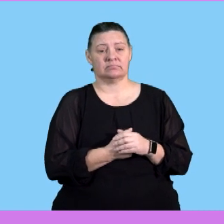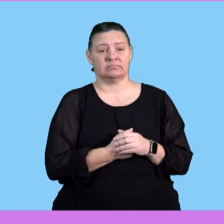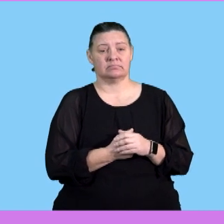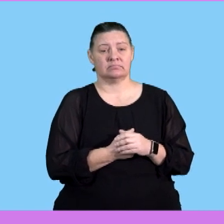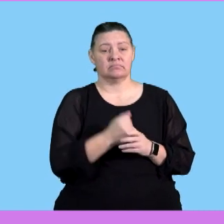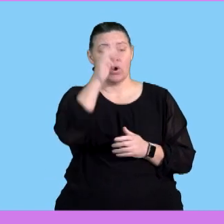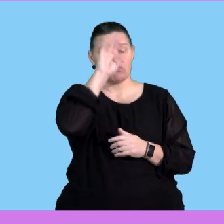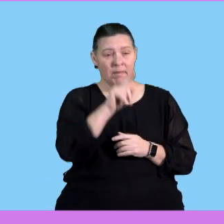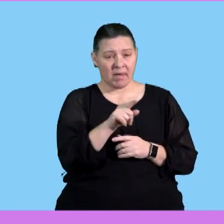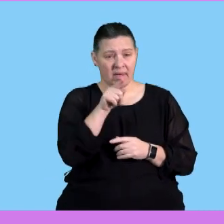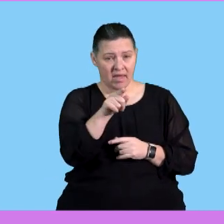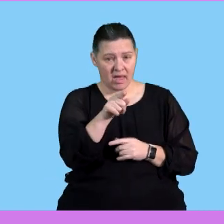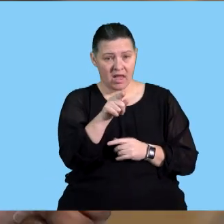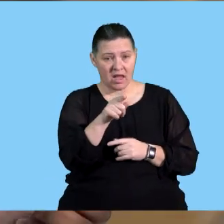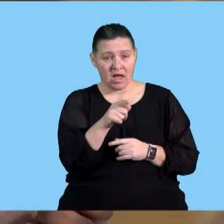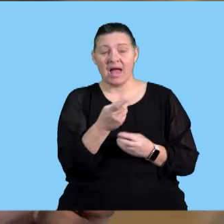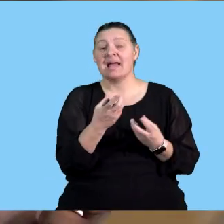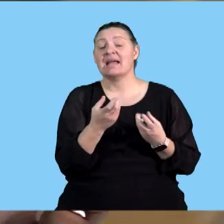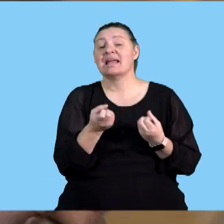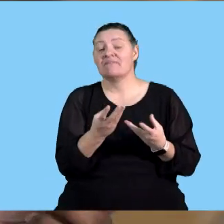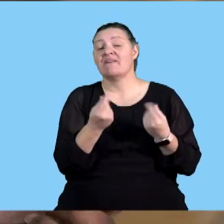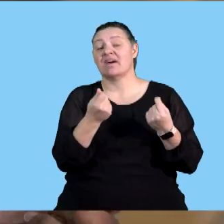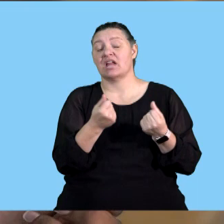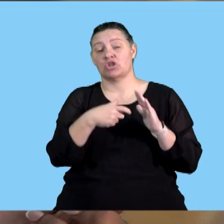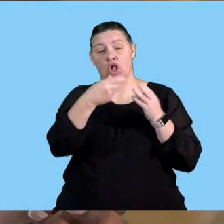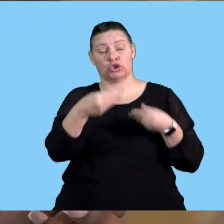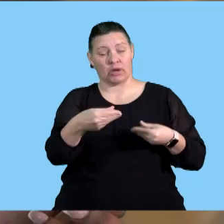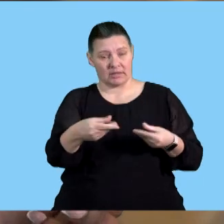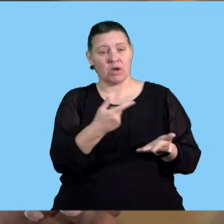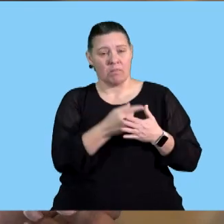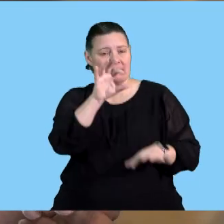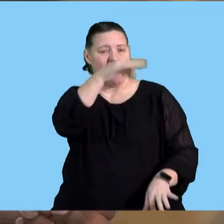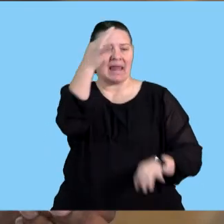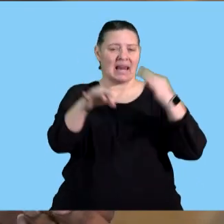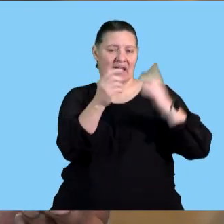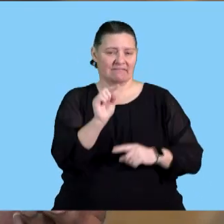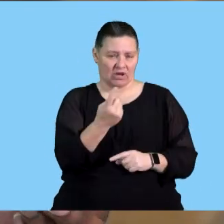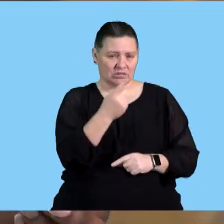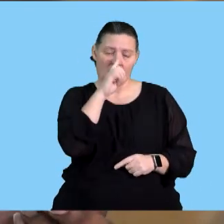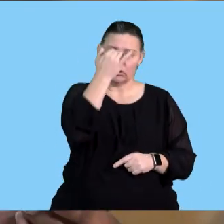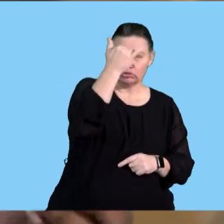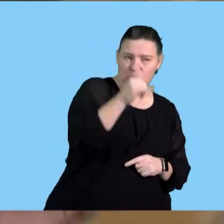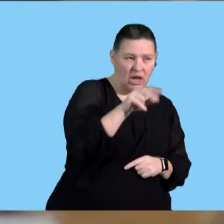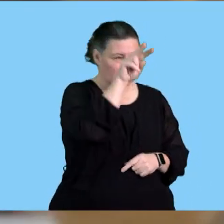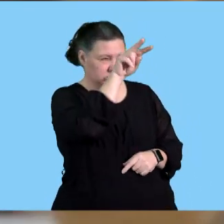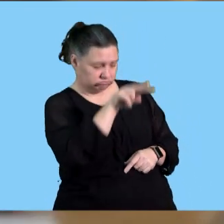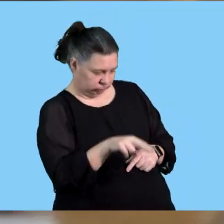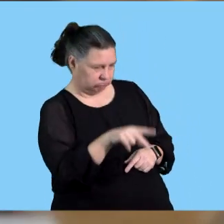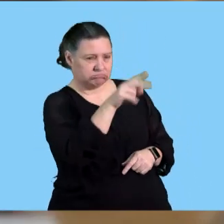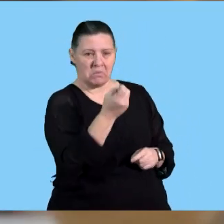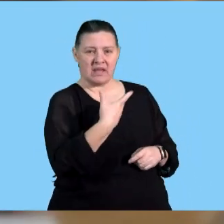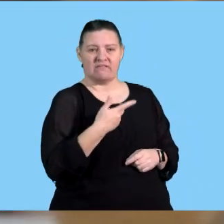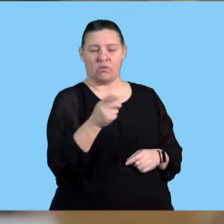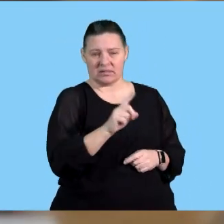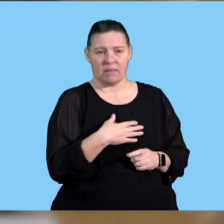here. Now, remember, every time you are given a financial document, you need to first analyze it and check what you are